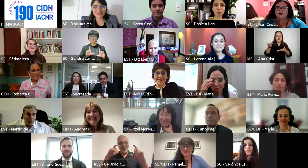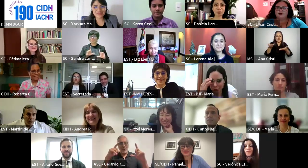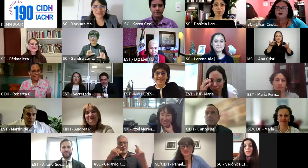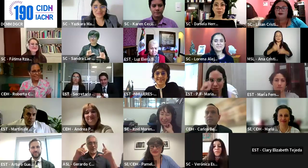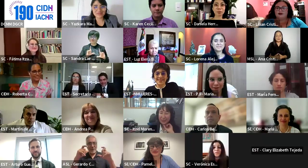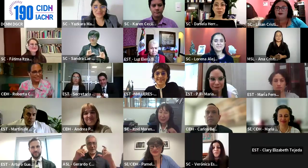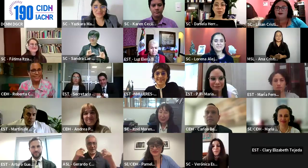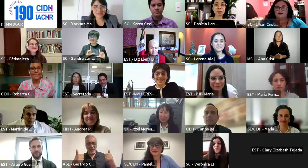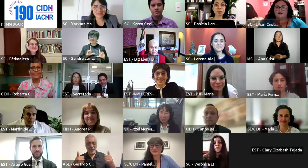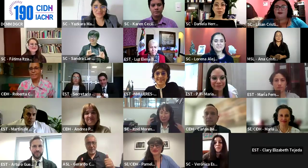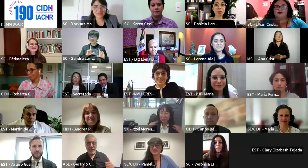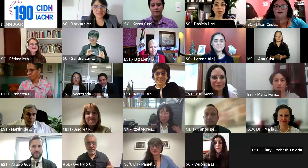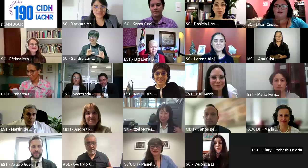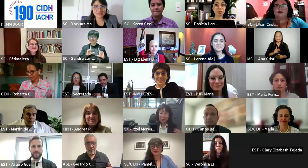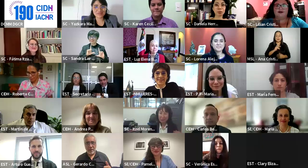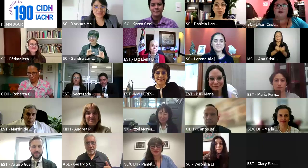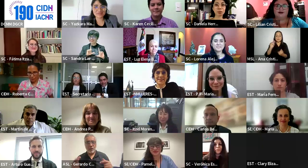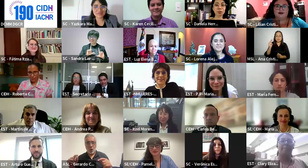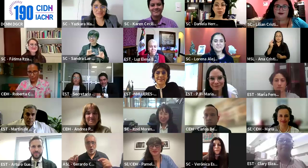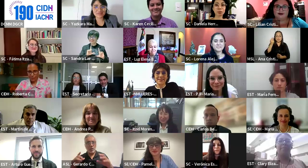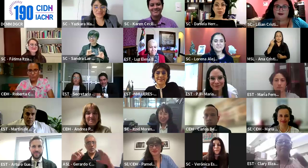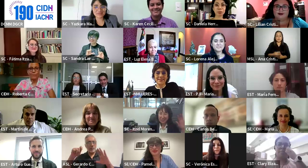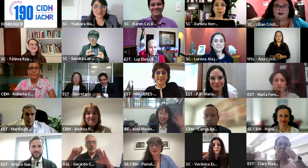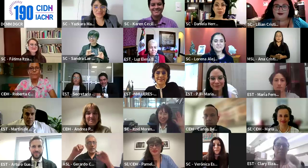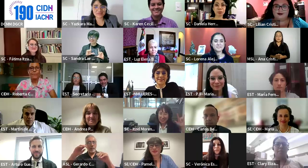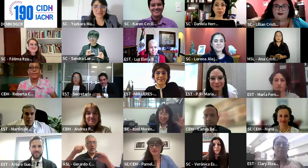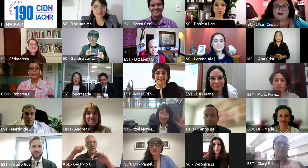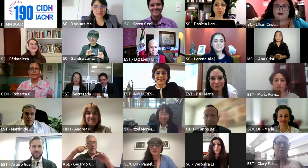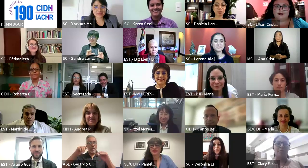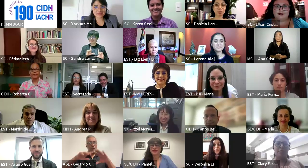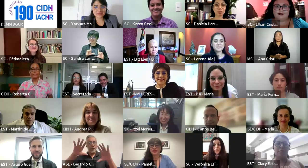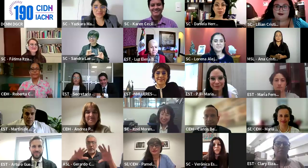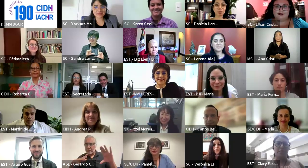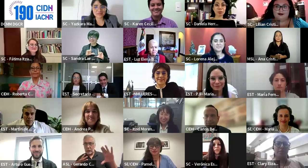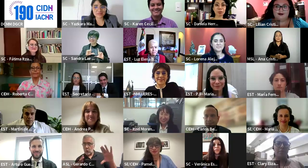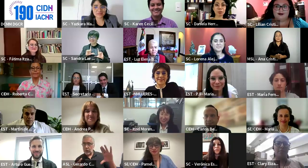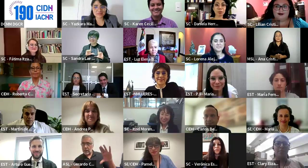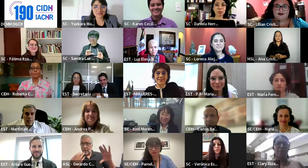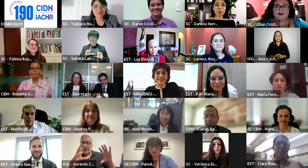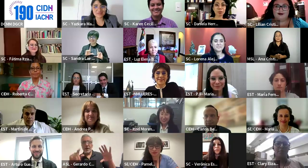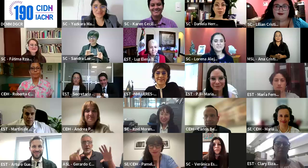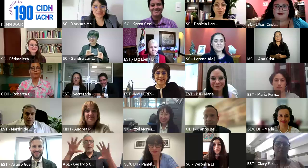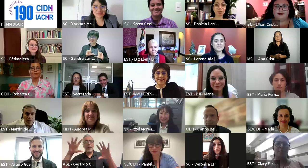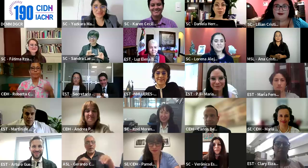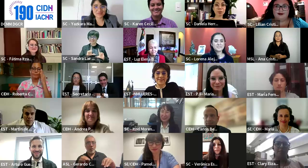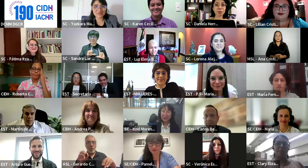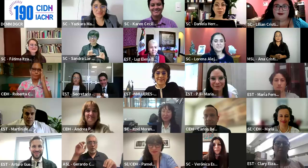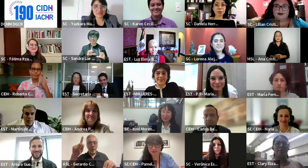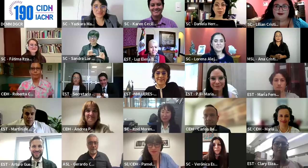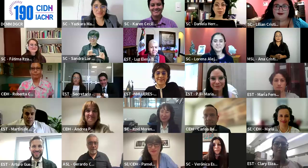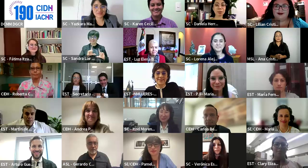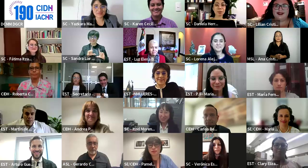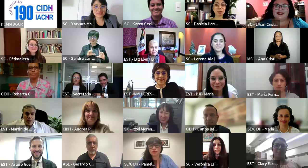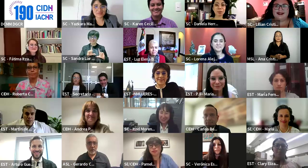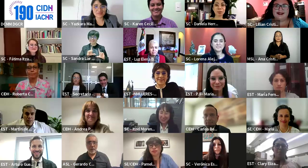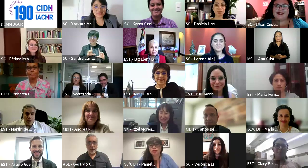oficial. Todos viendo a cámara, por favor. Si alguien no quiere aparecer, apague su cámara. Okay,